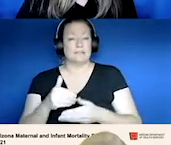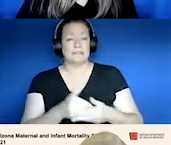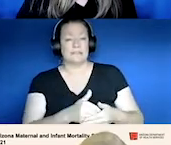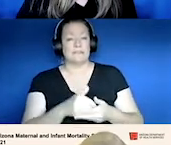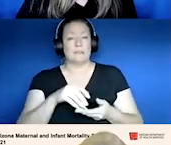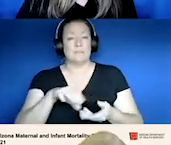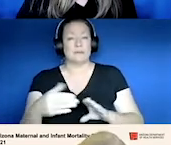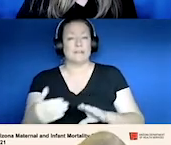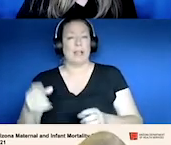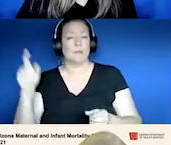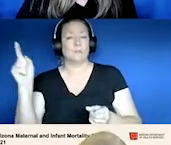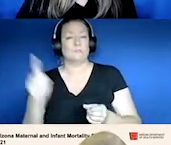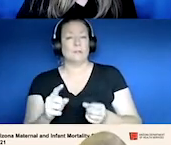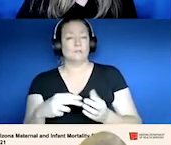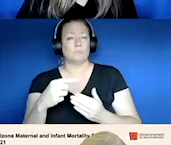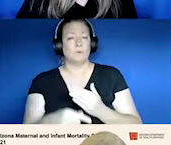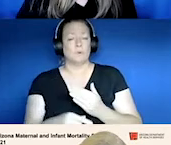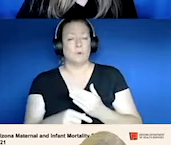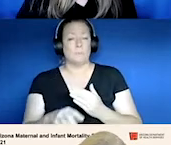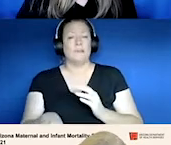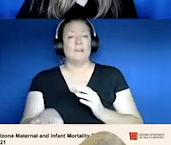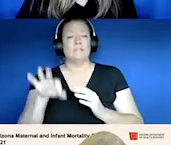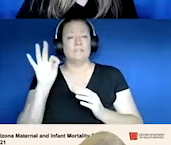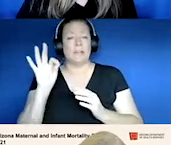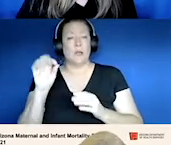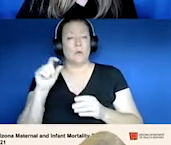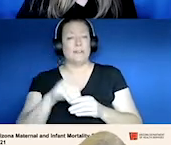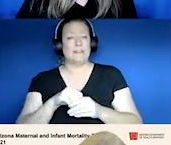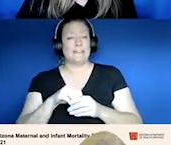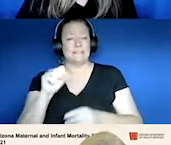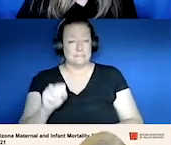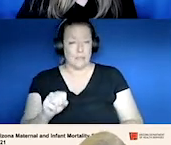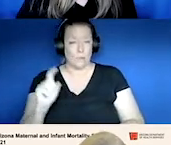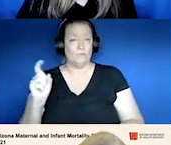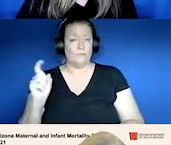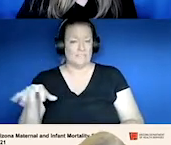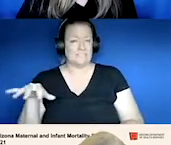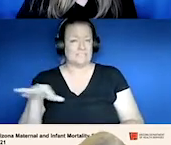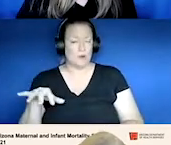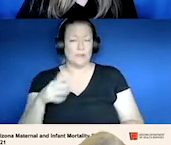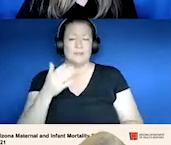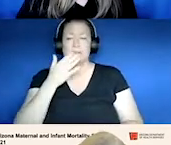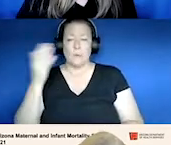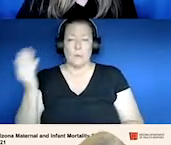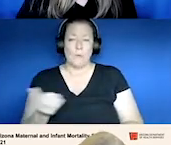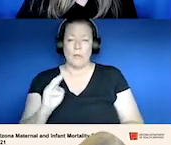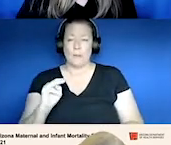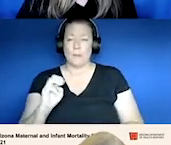reduction program located in South Phoenix. Welcome,